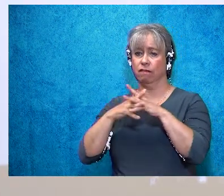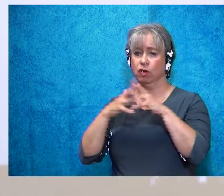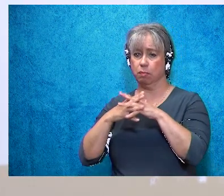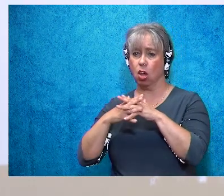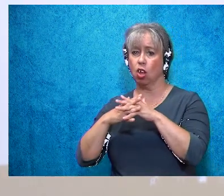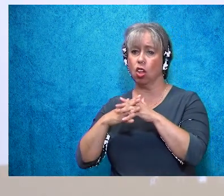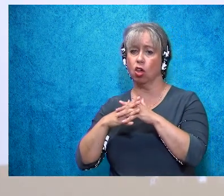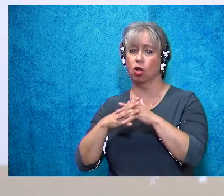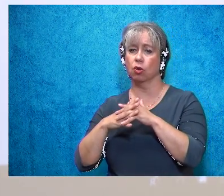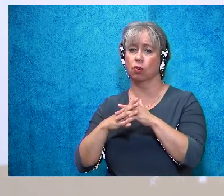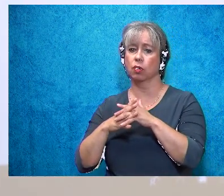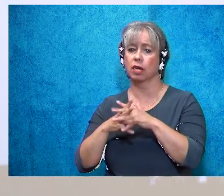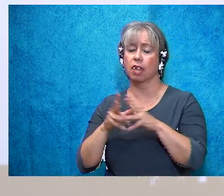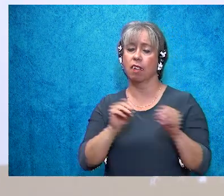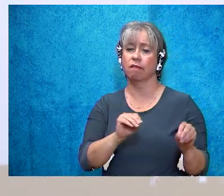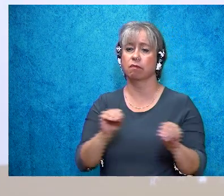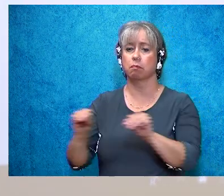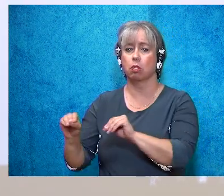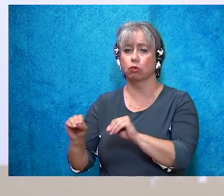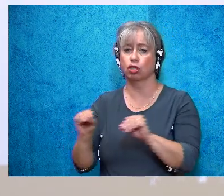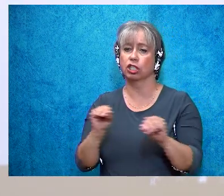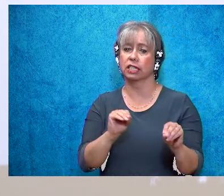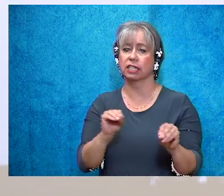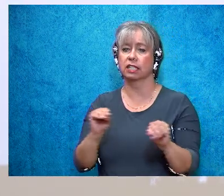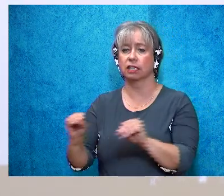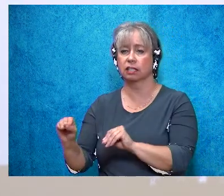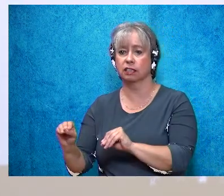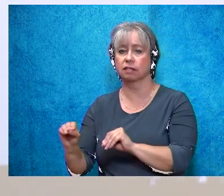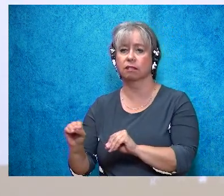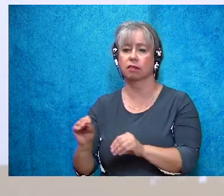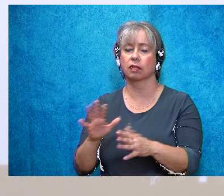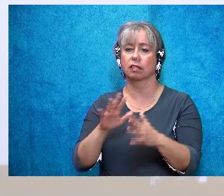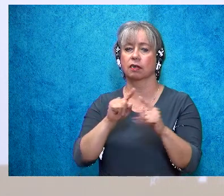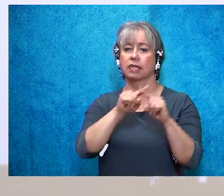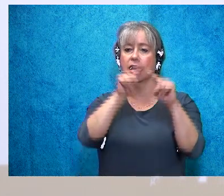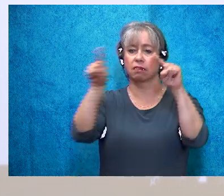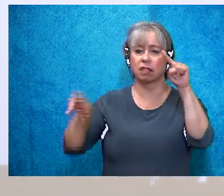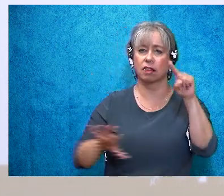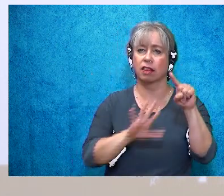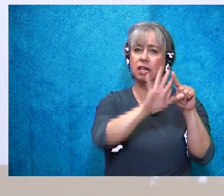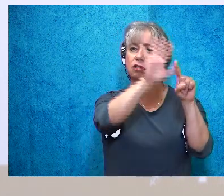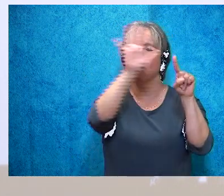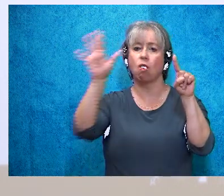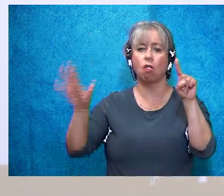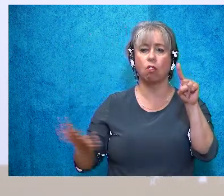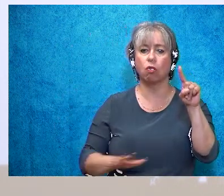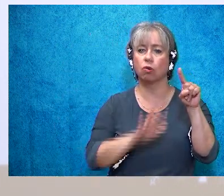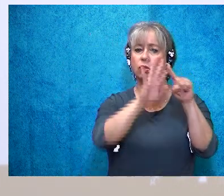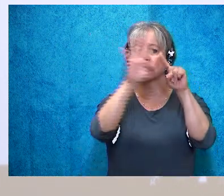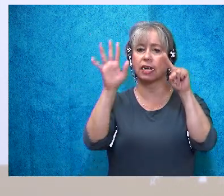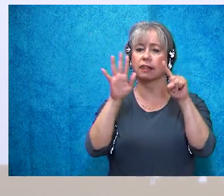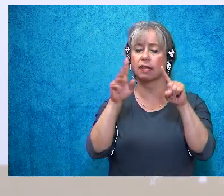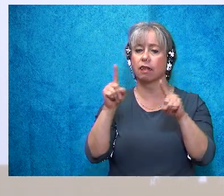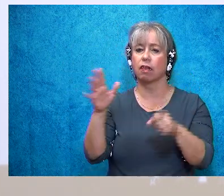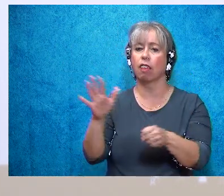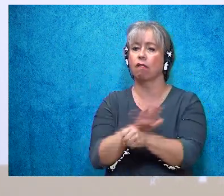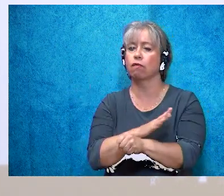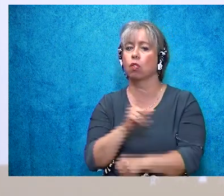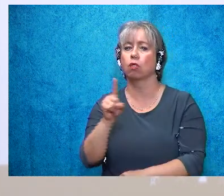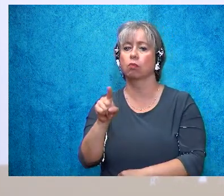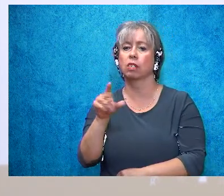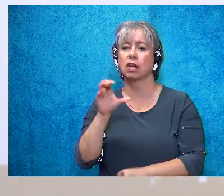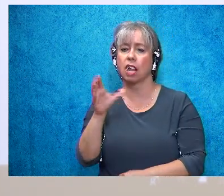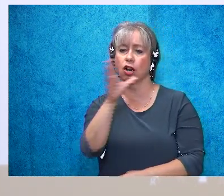energy of motion. Now this whole circle, if you think about I've got 100% or I